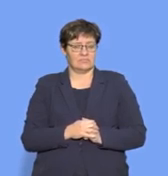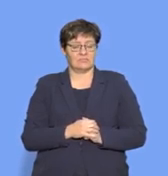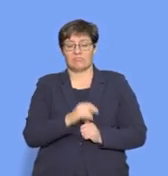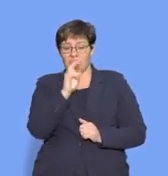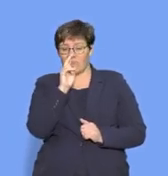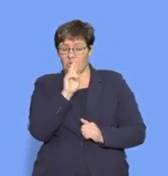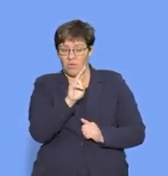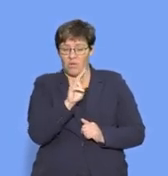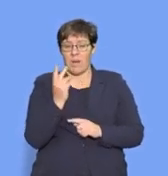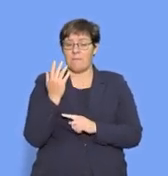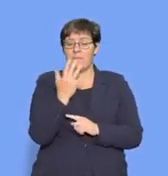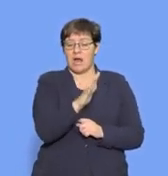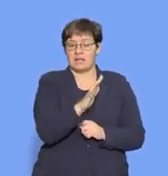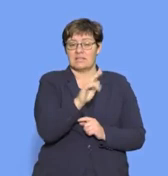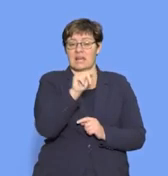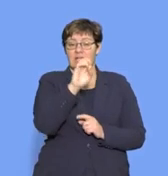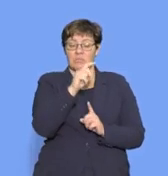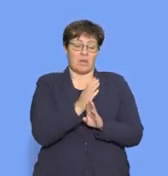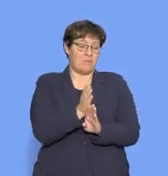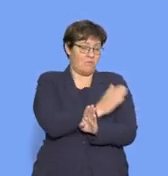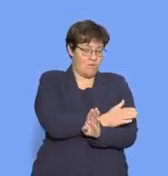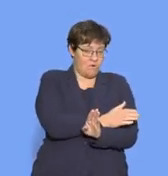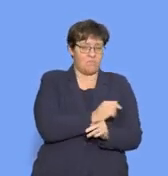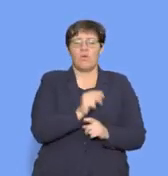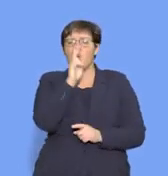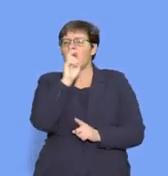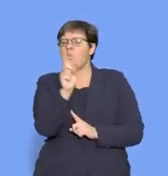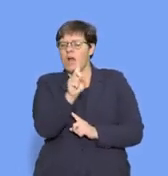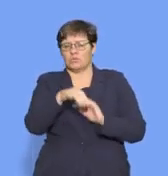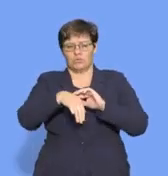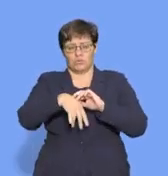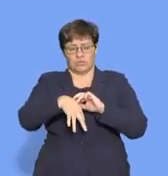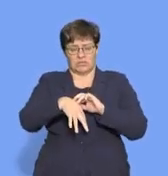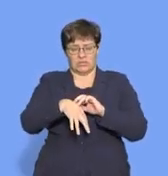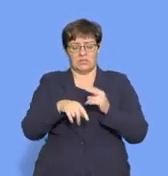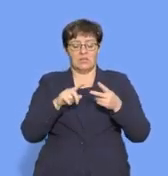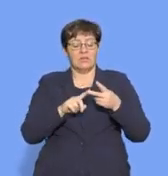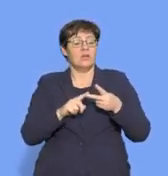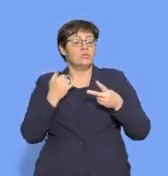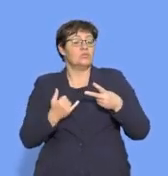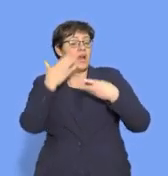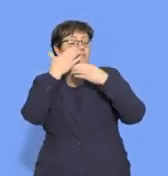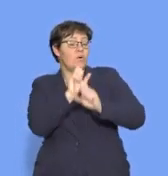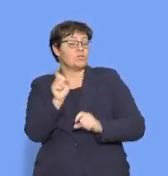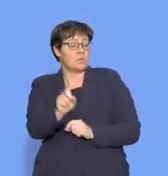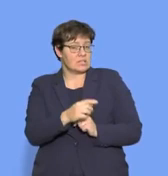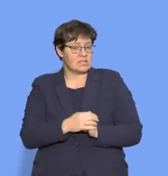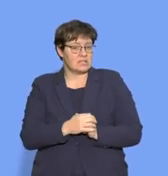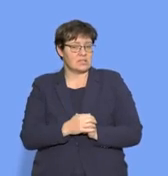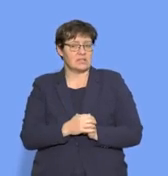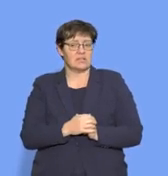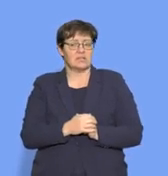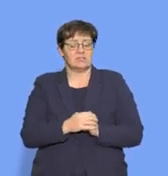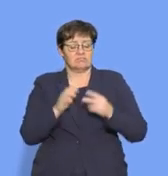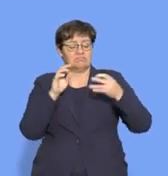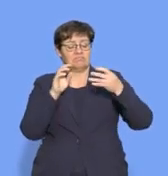start looking at plant anatomy. In our last lesson, we looked at roots, and today we are going to be doing